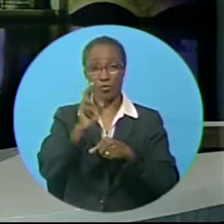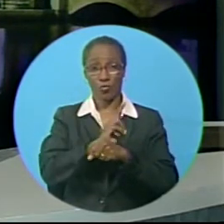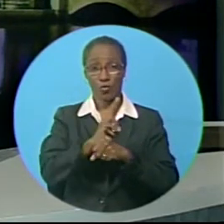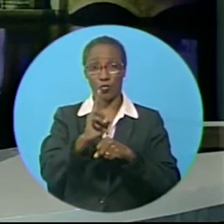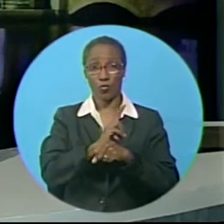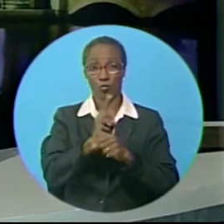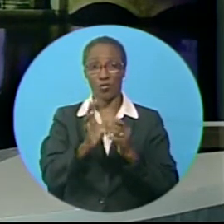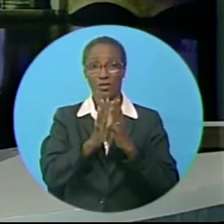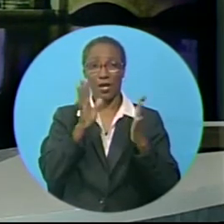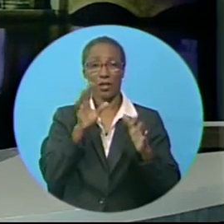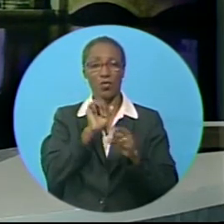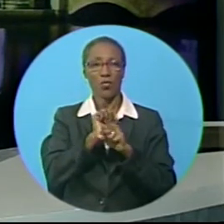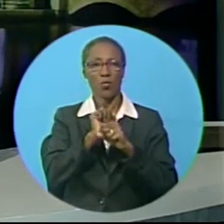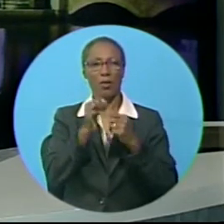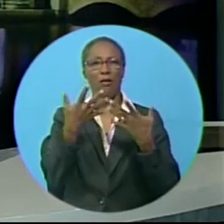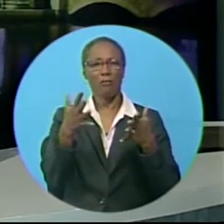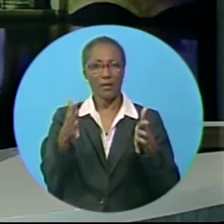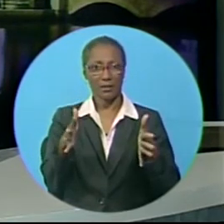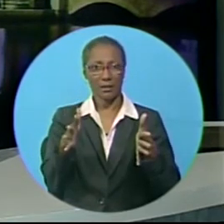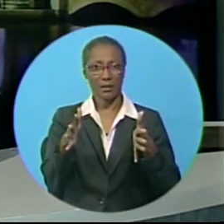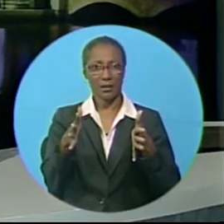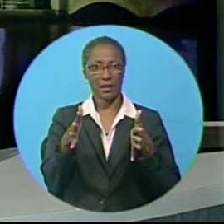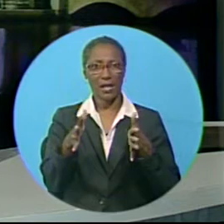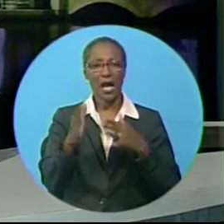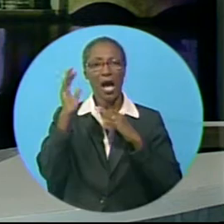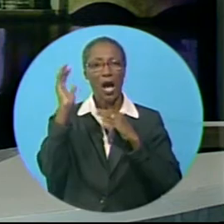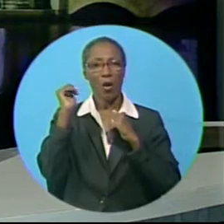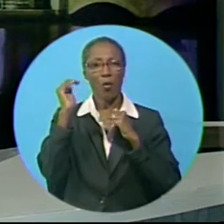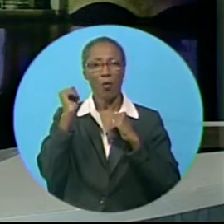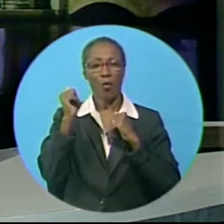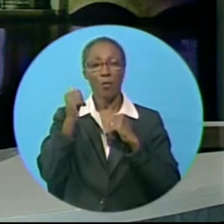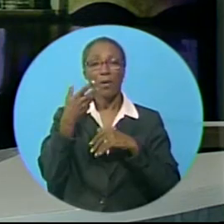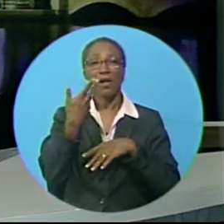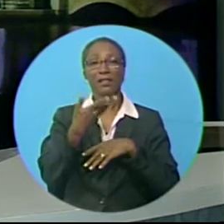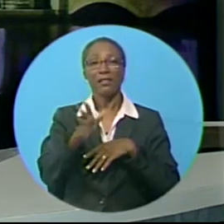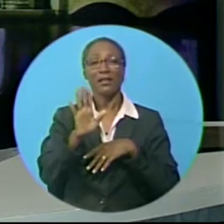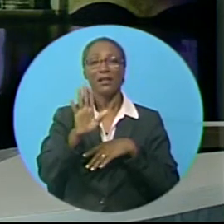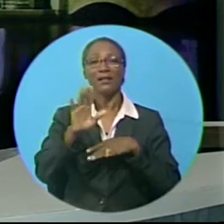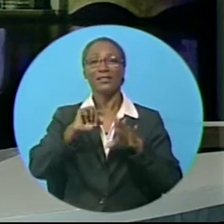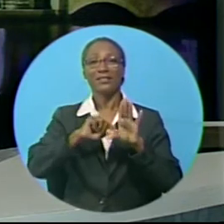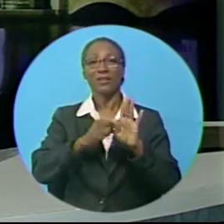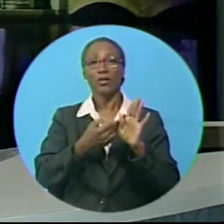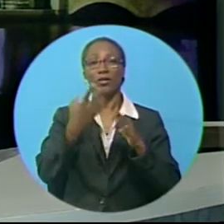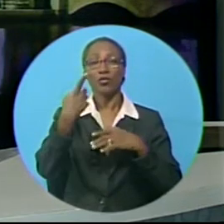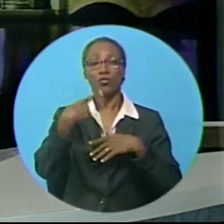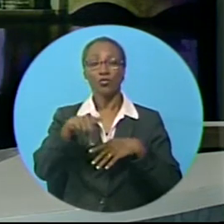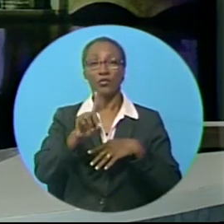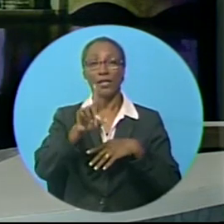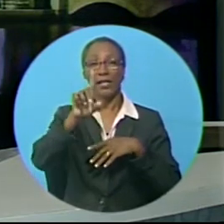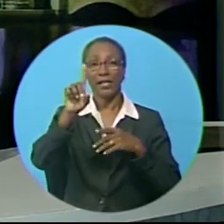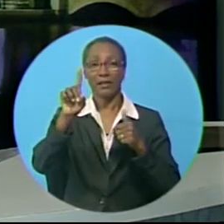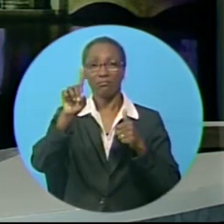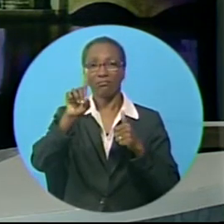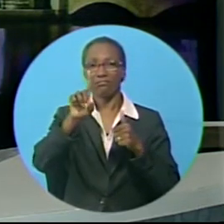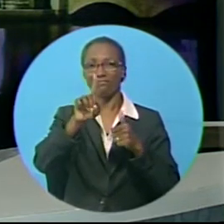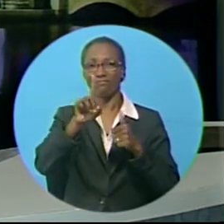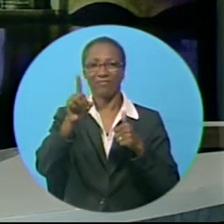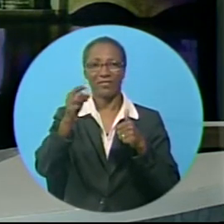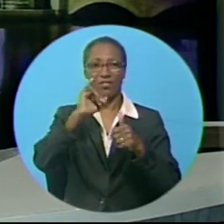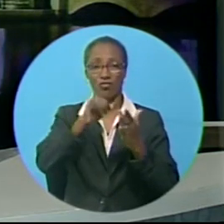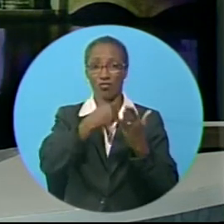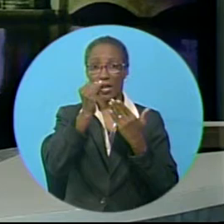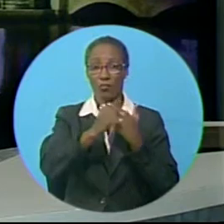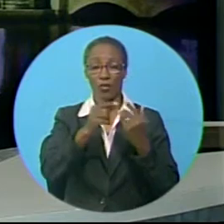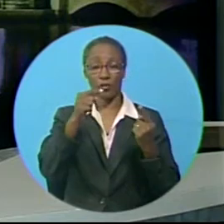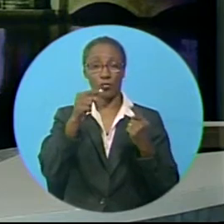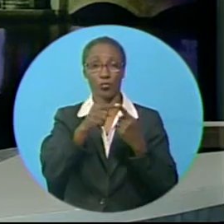of the work has already been done and he hopes the amendments would be implemented during the first half of this year. The Prime Minister made that disclosure during a recent